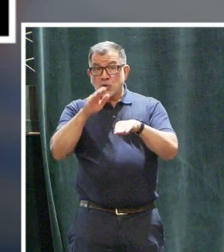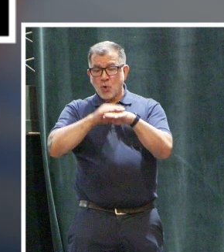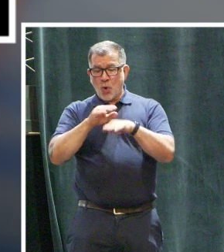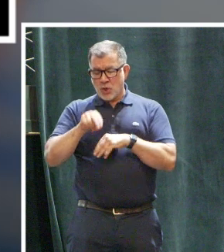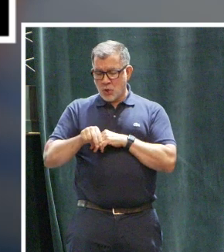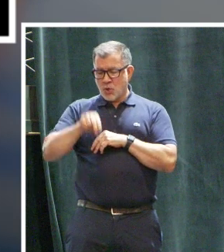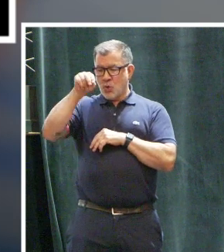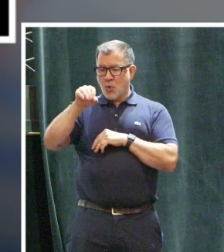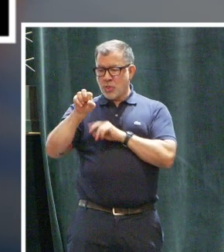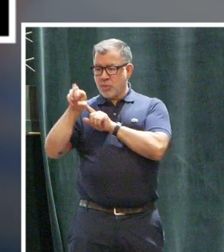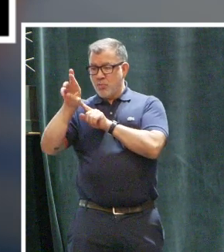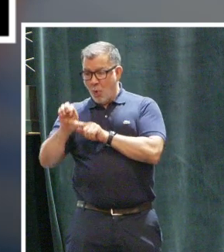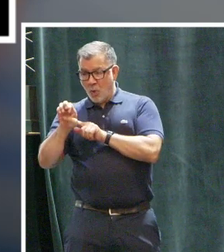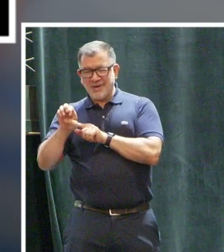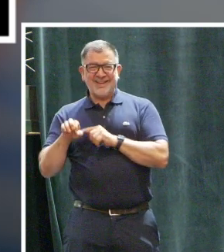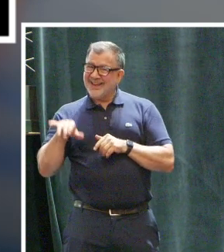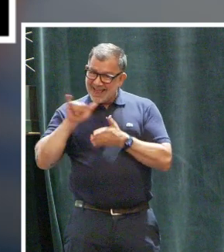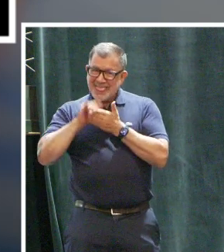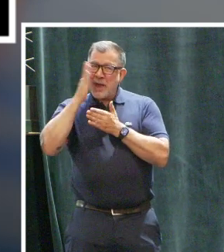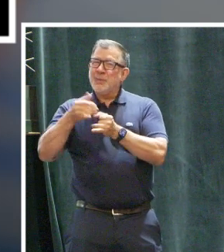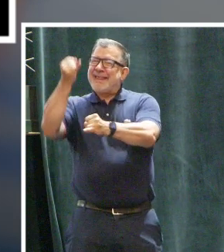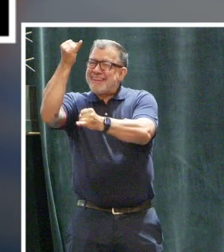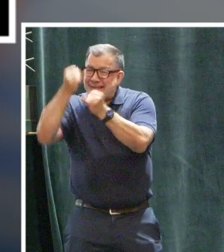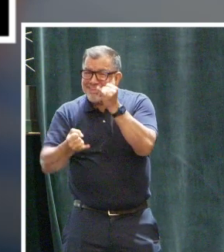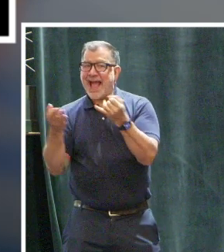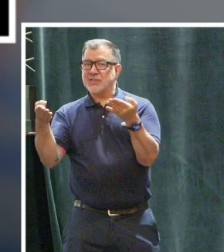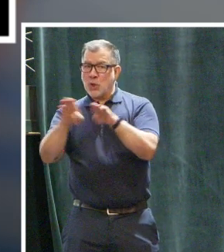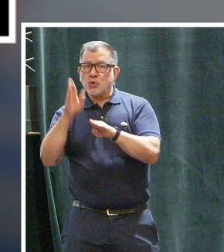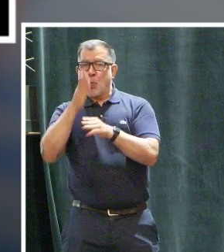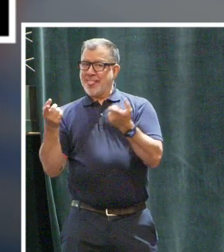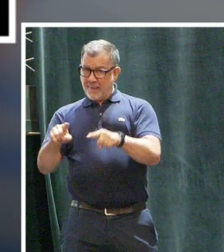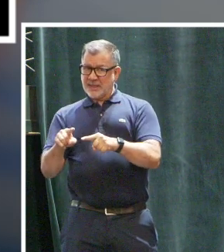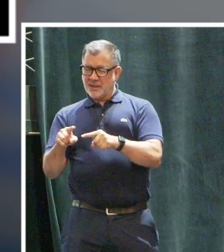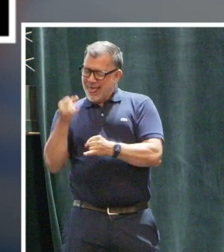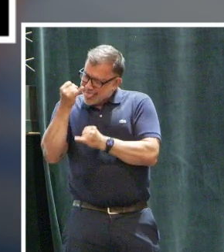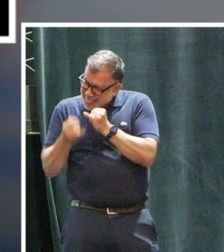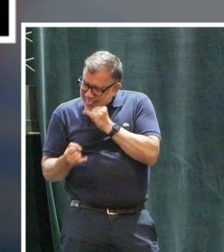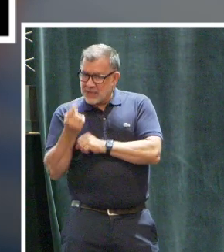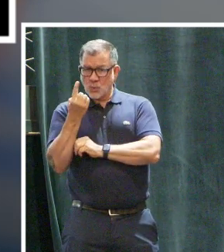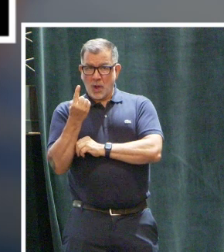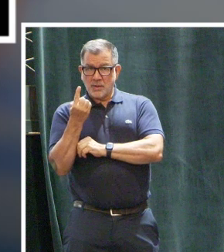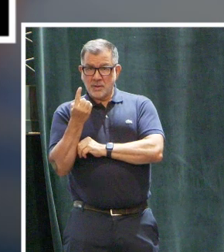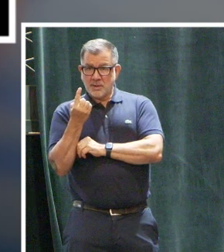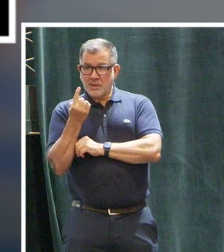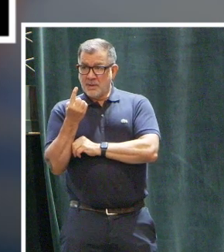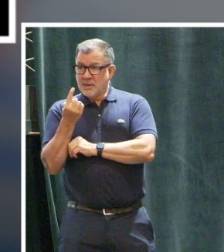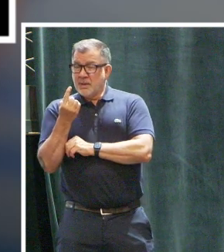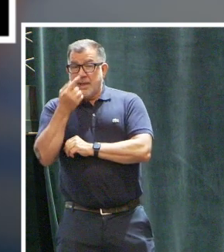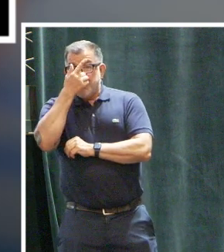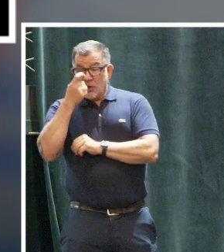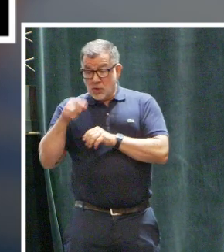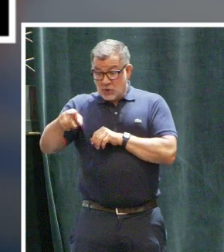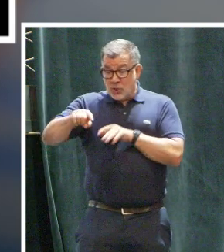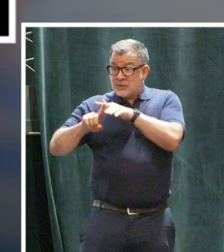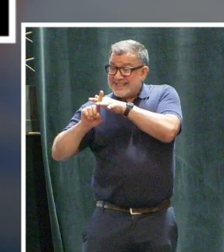are likely going to be the last closures to be made, because these egress points